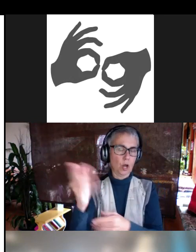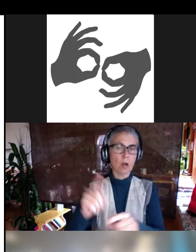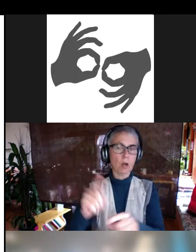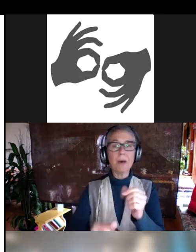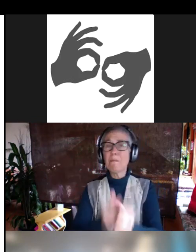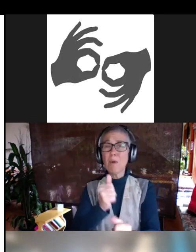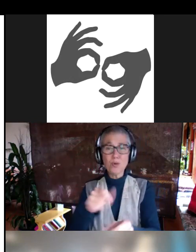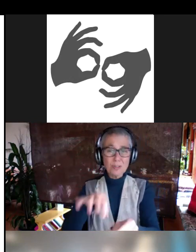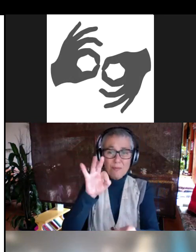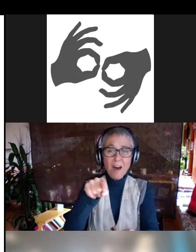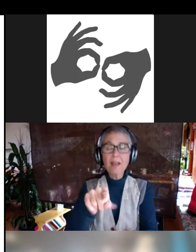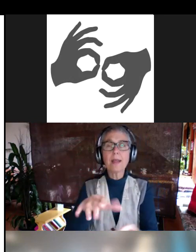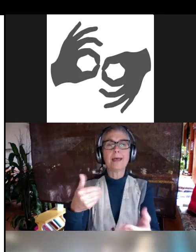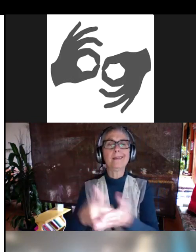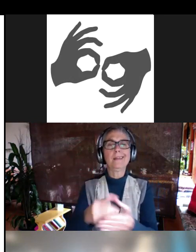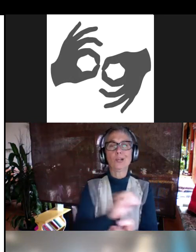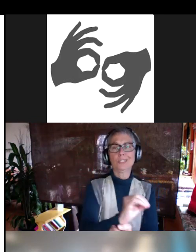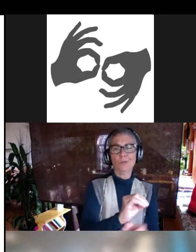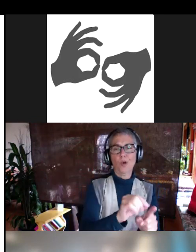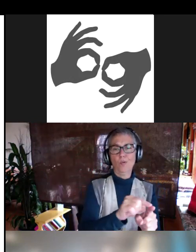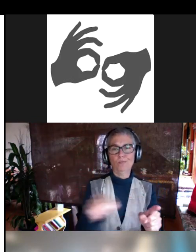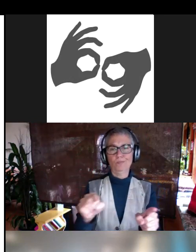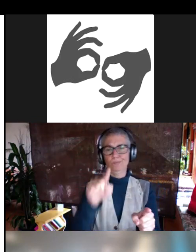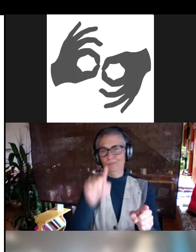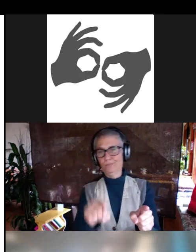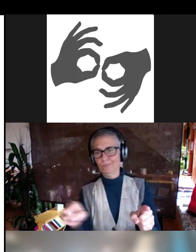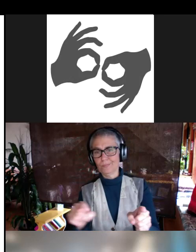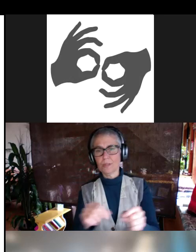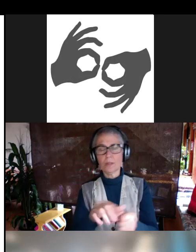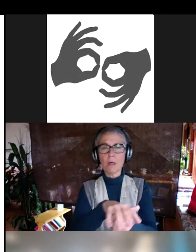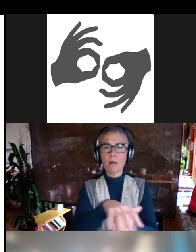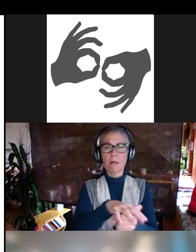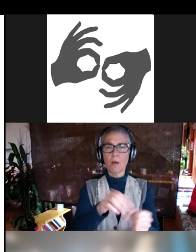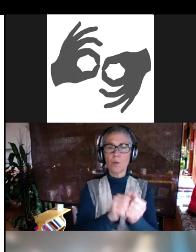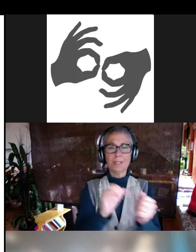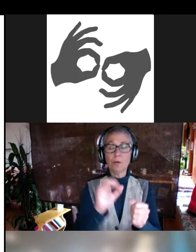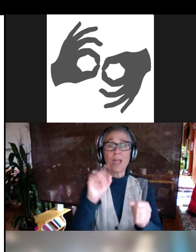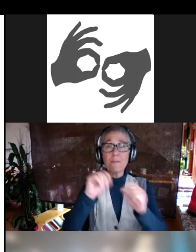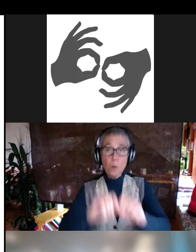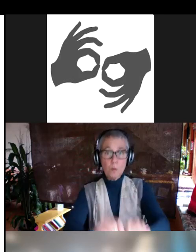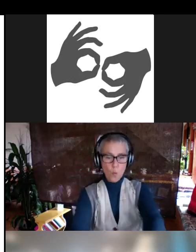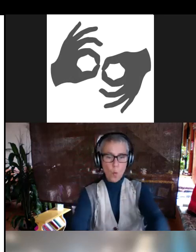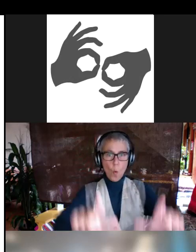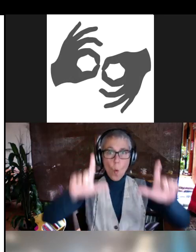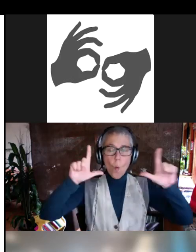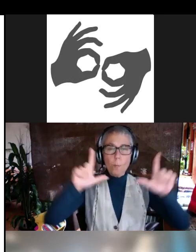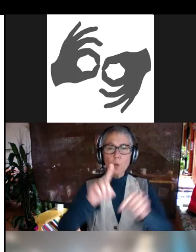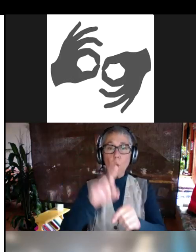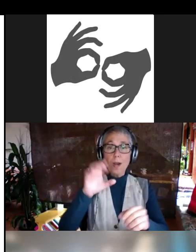0, as we can see in this histogram. So most are around 0, and even if we zoom in over 100-fold,